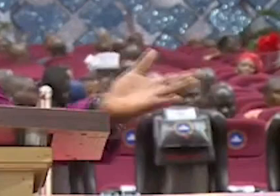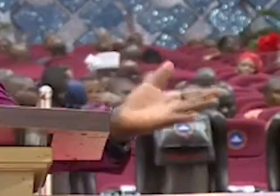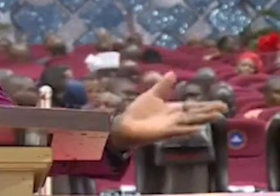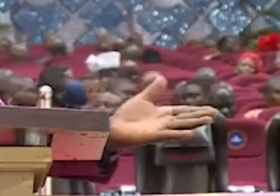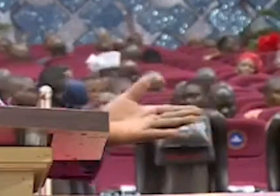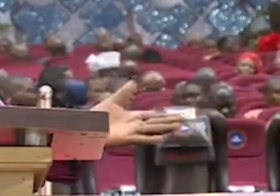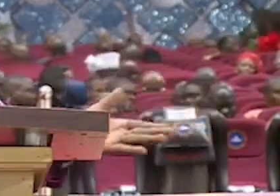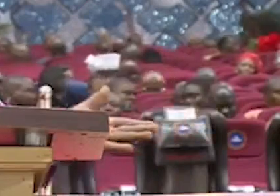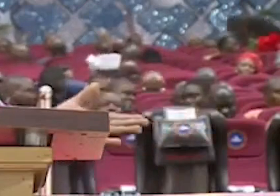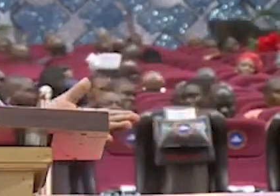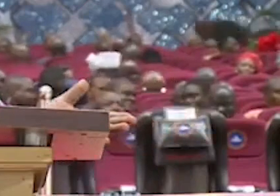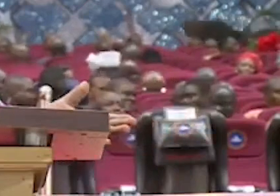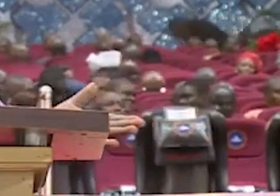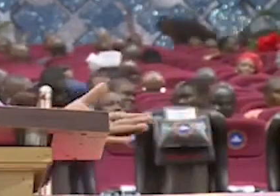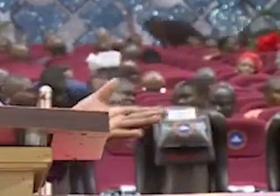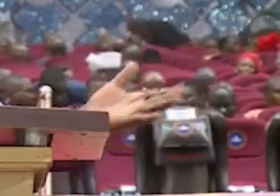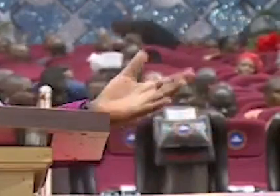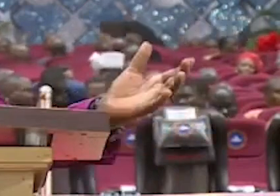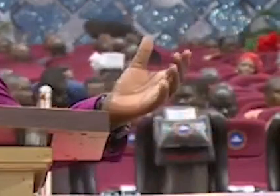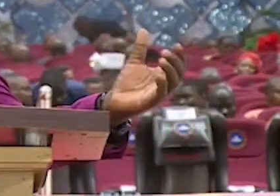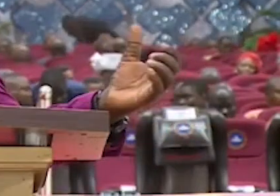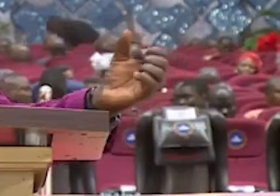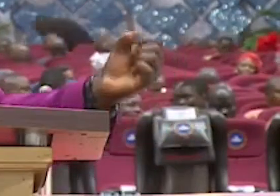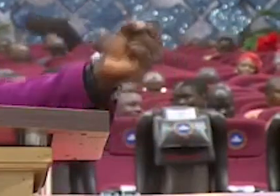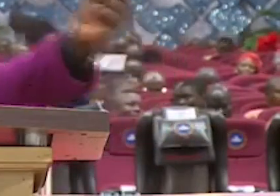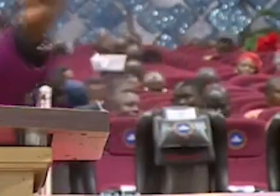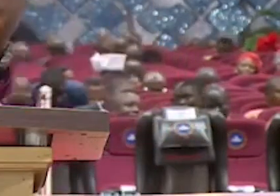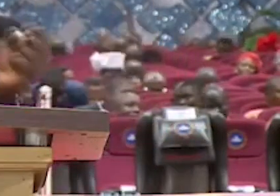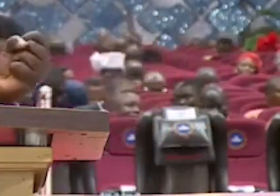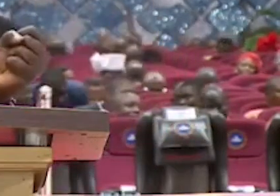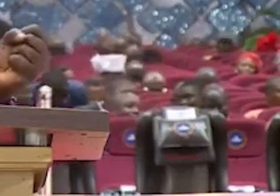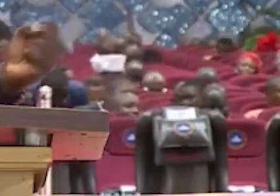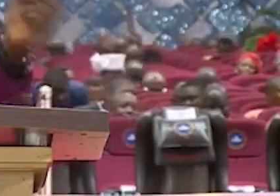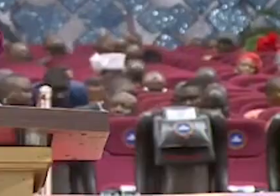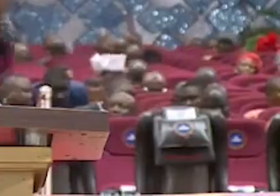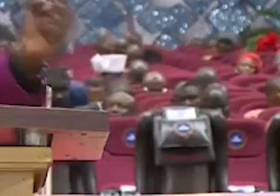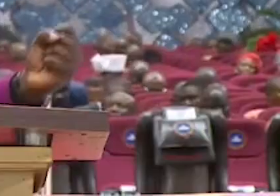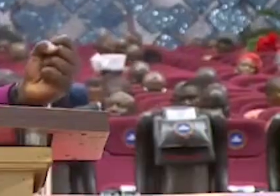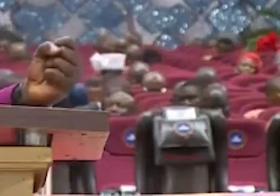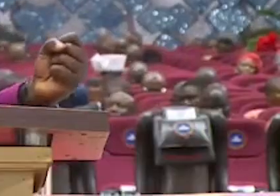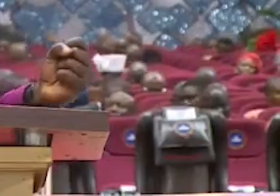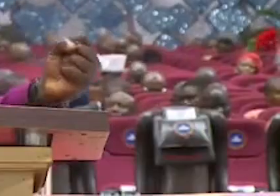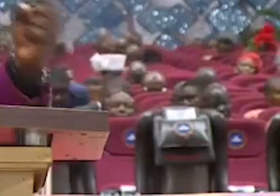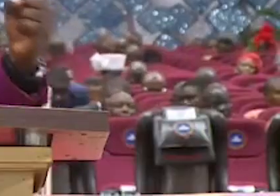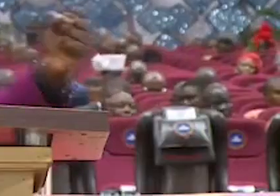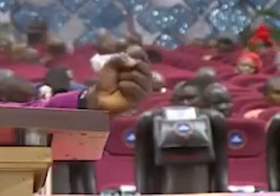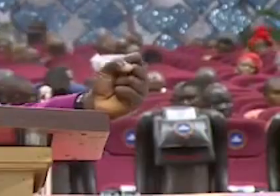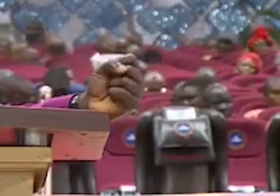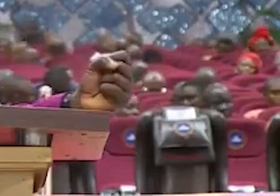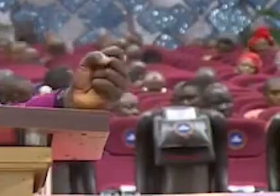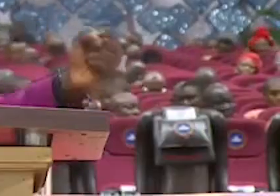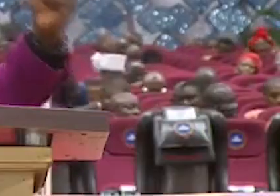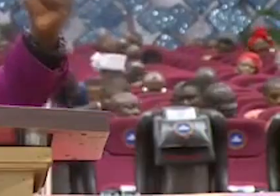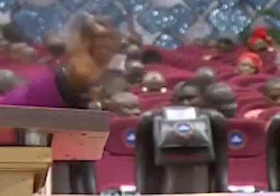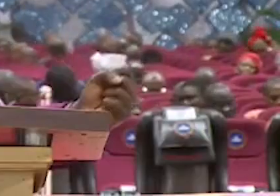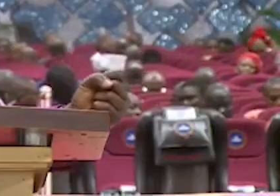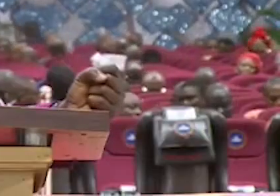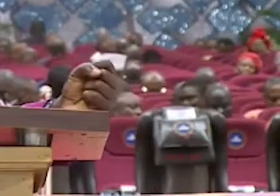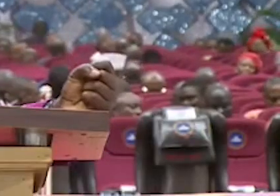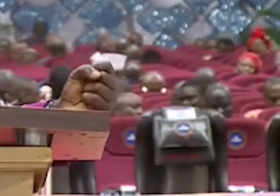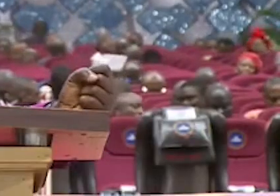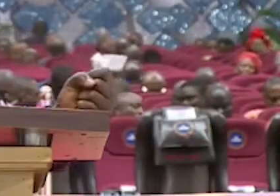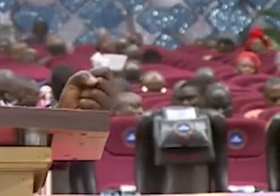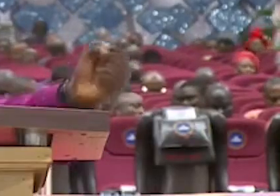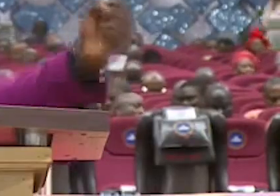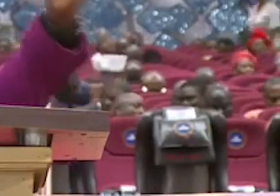Our Father and our God, we thank you for this privilege. We ask once again, may you speak to our hearts. Bless us once again and bless us